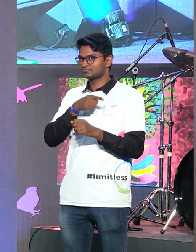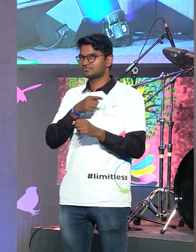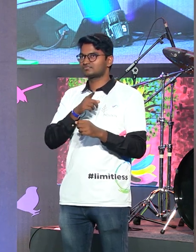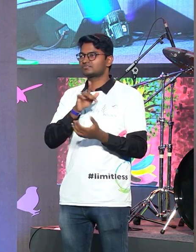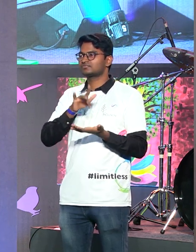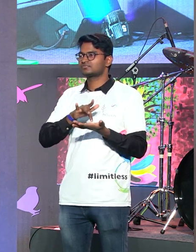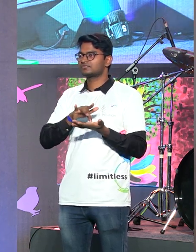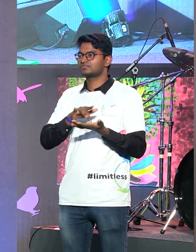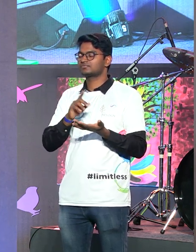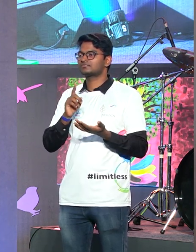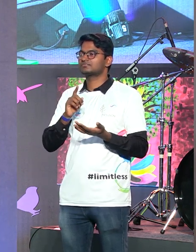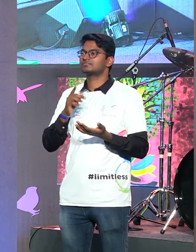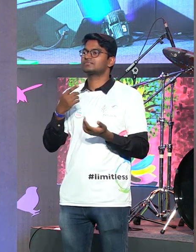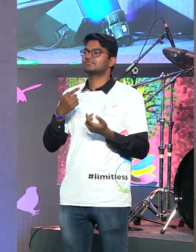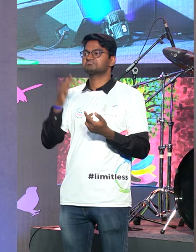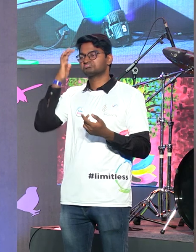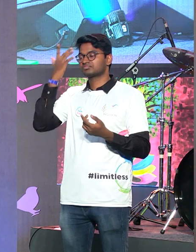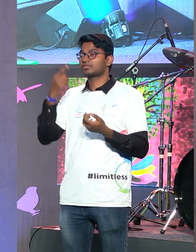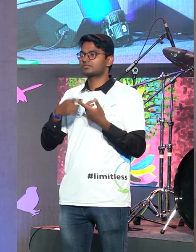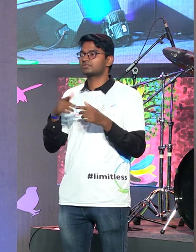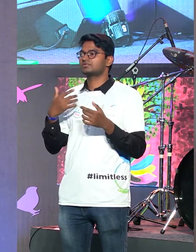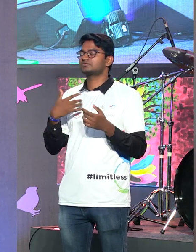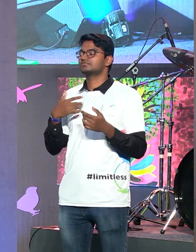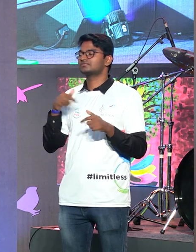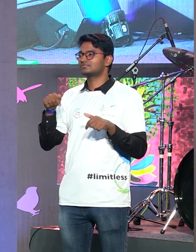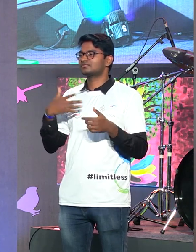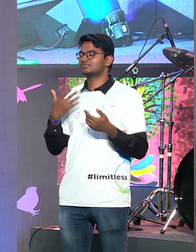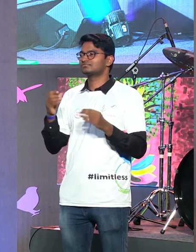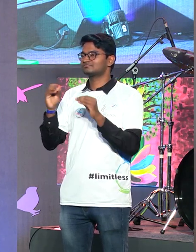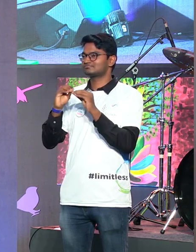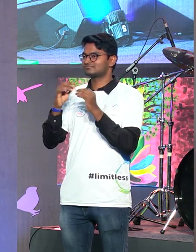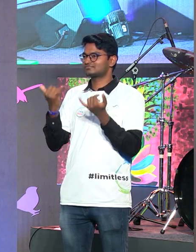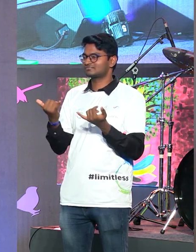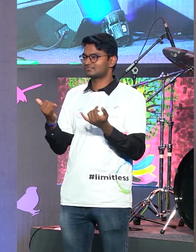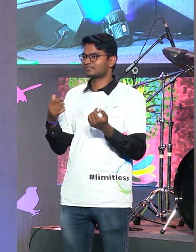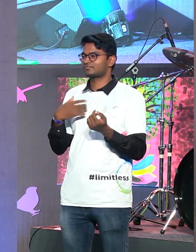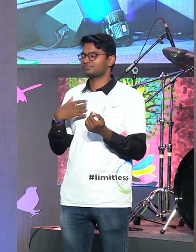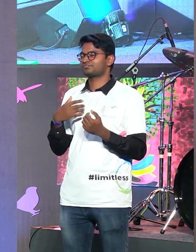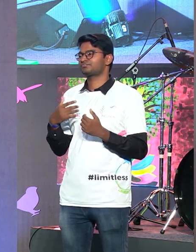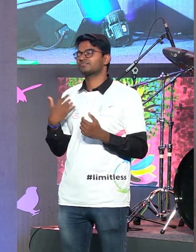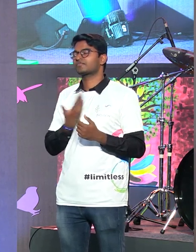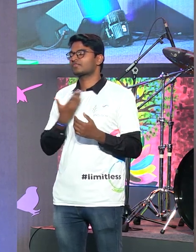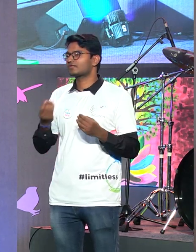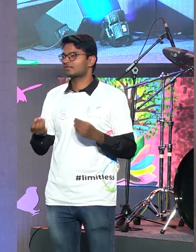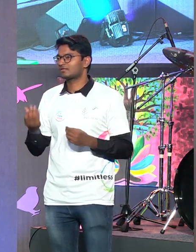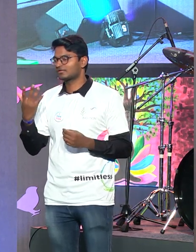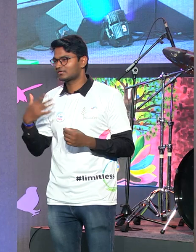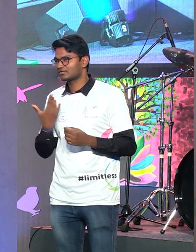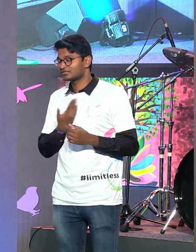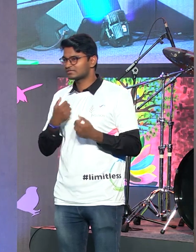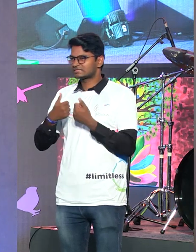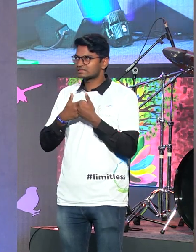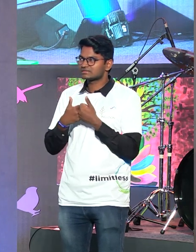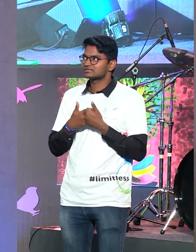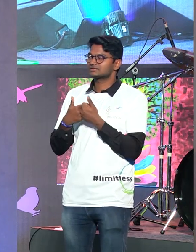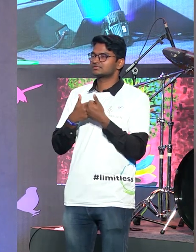because I'm in Bombay now and I haven't been following in the last few years. But that's when we started, and we were really struggling,